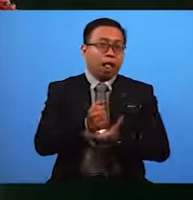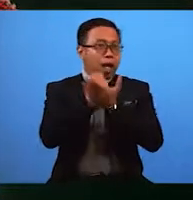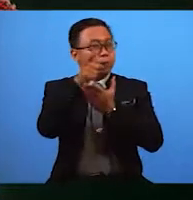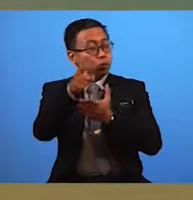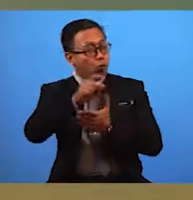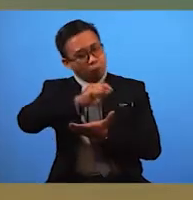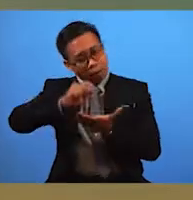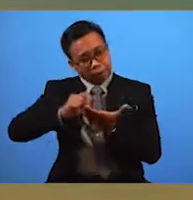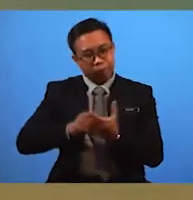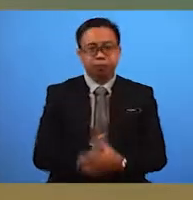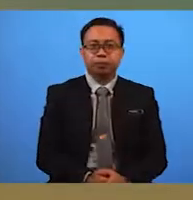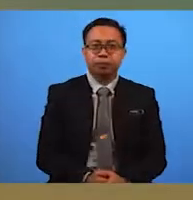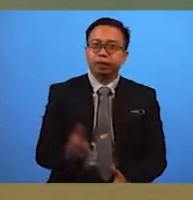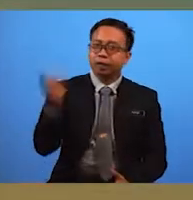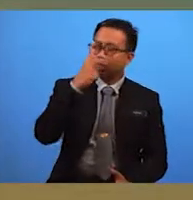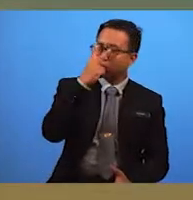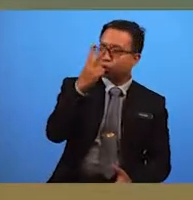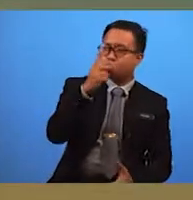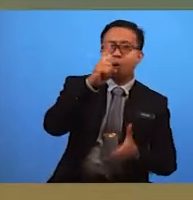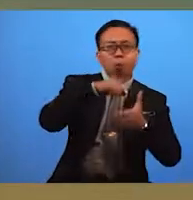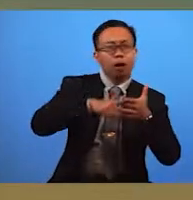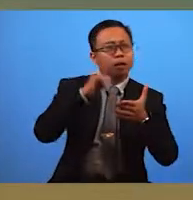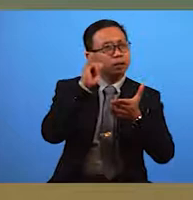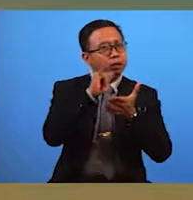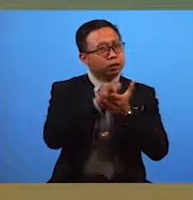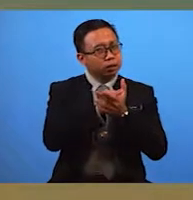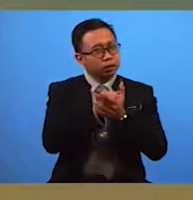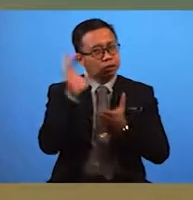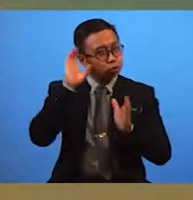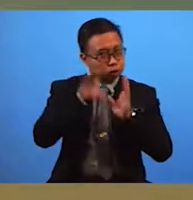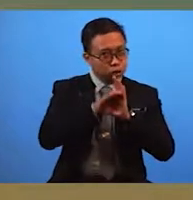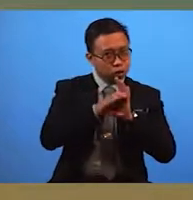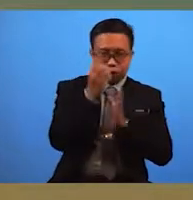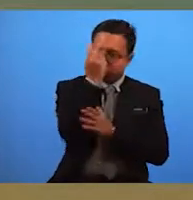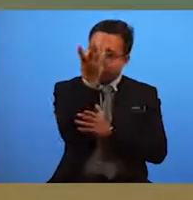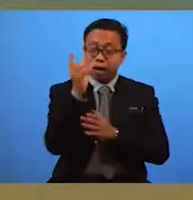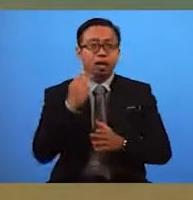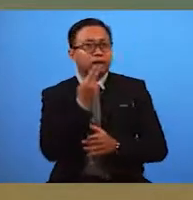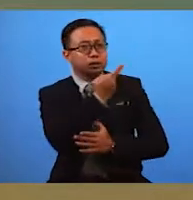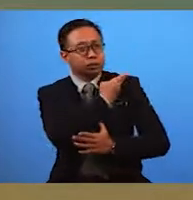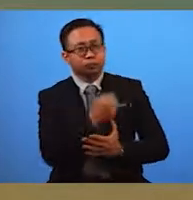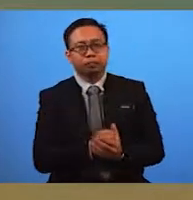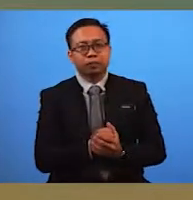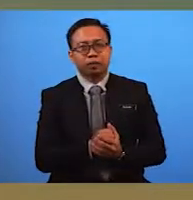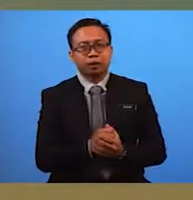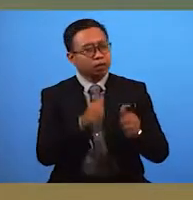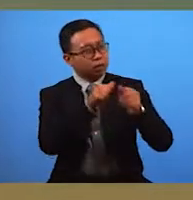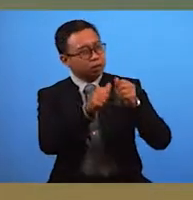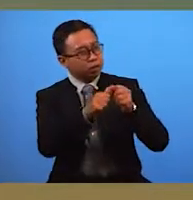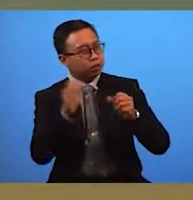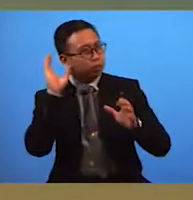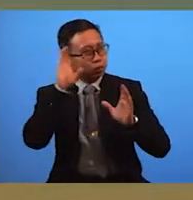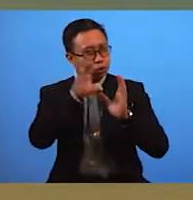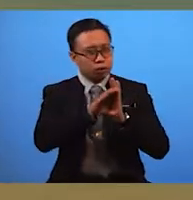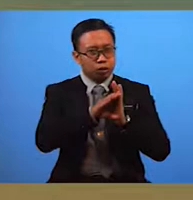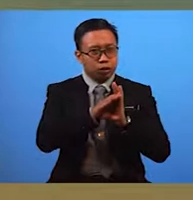write. Let us look at what these pictures tell us. For each picture, remember to think of